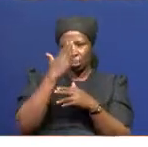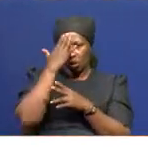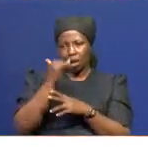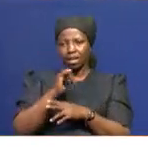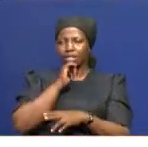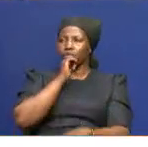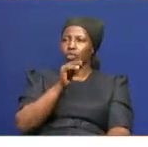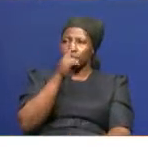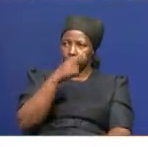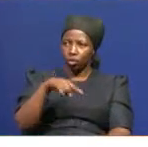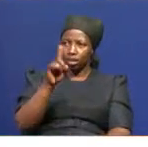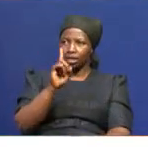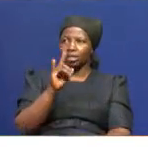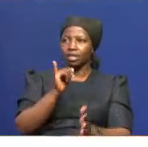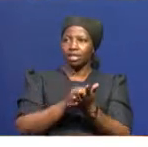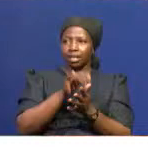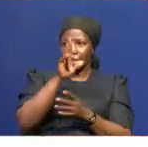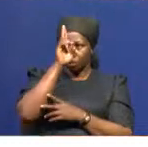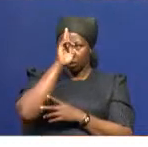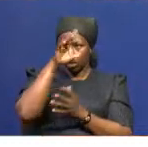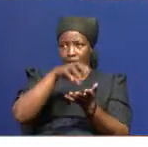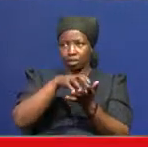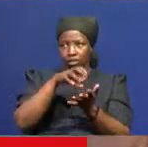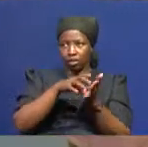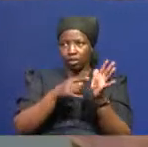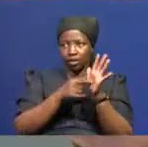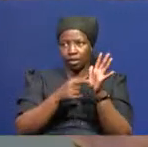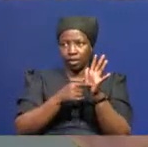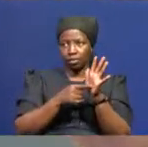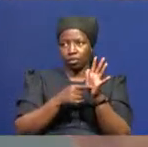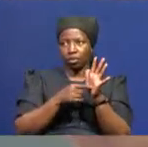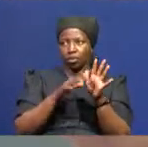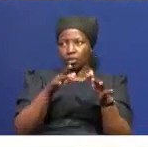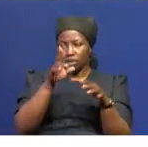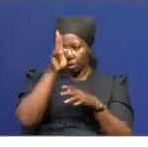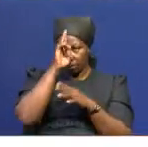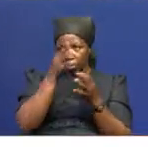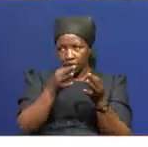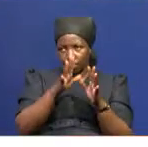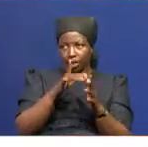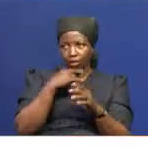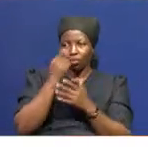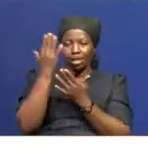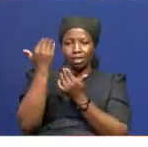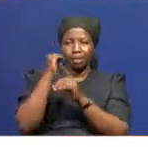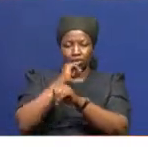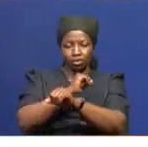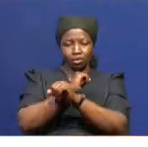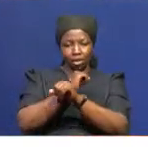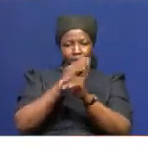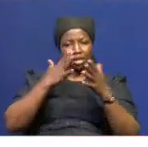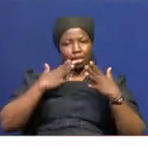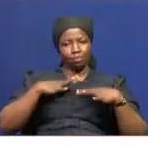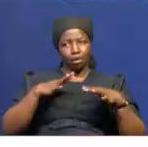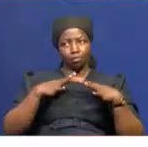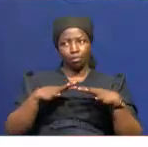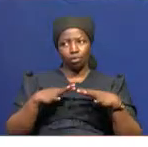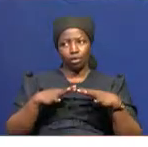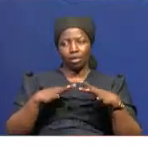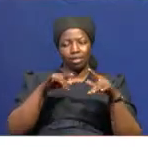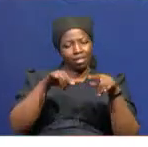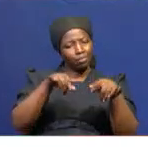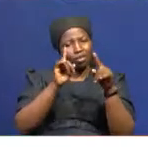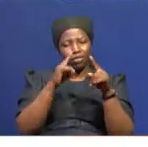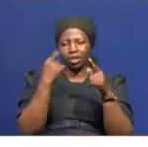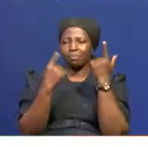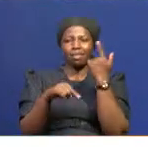right that police stations, for example, or police officers who are expected to protect the citizens are